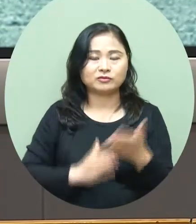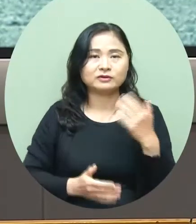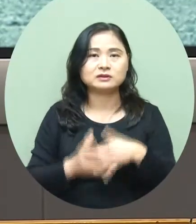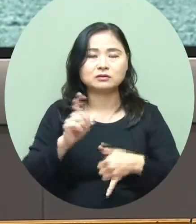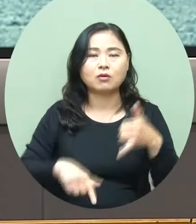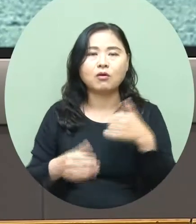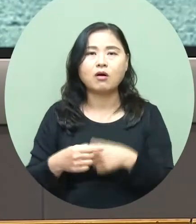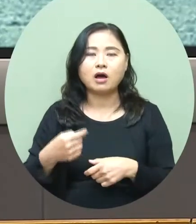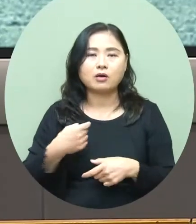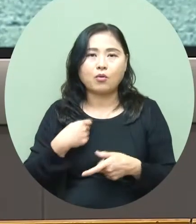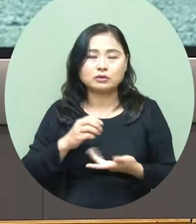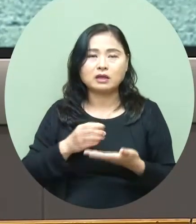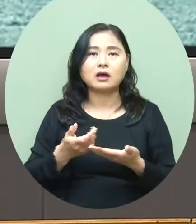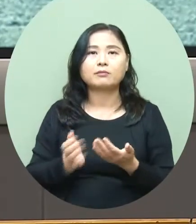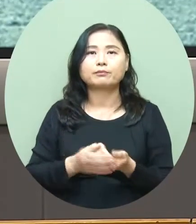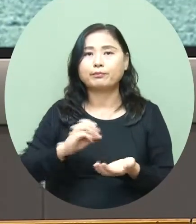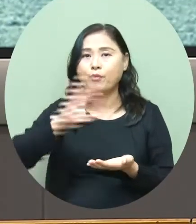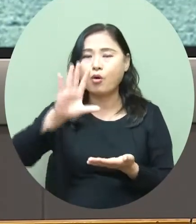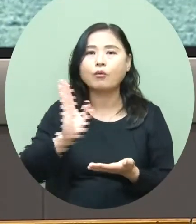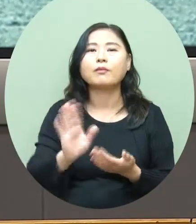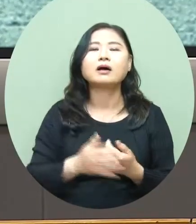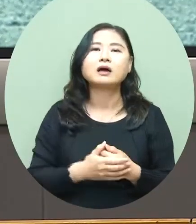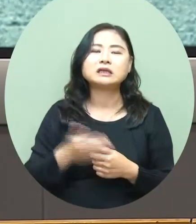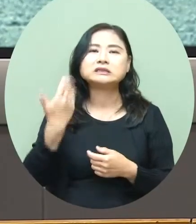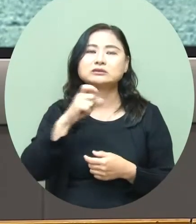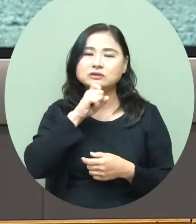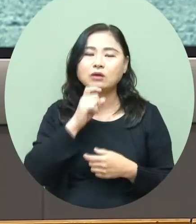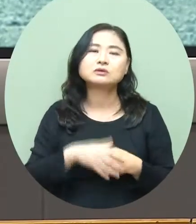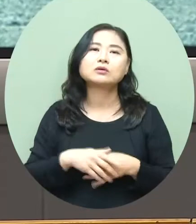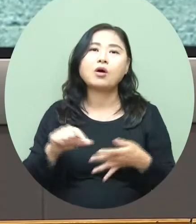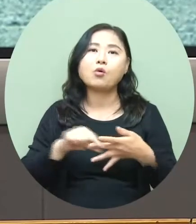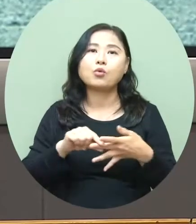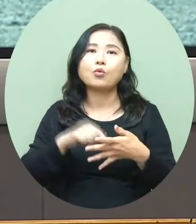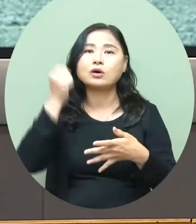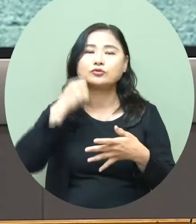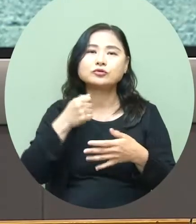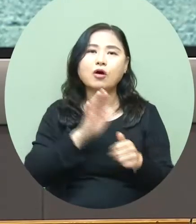For a small number of cases submitted by other channels,